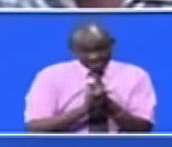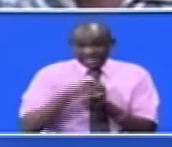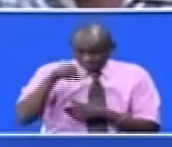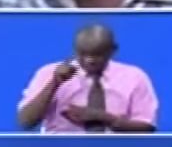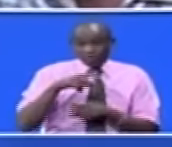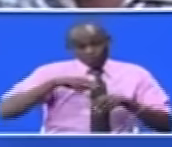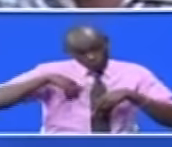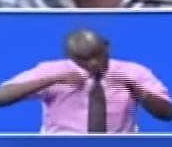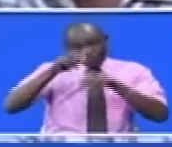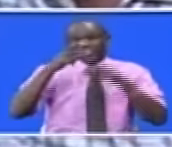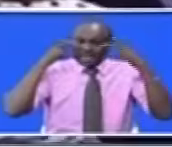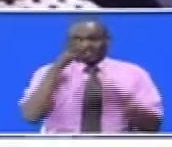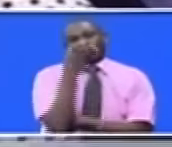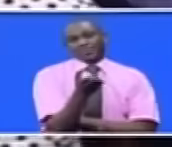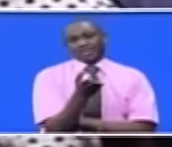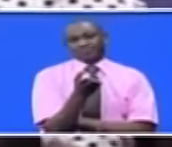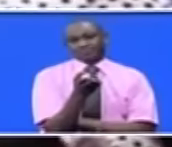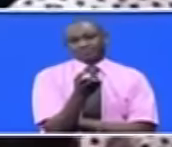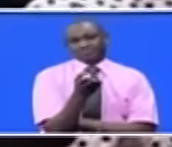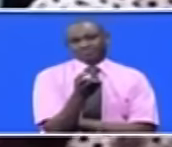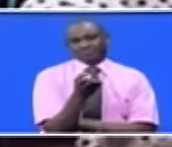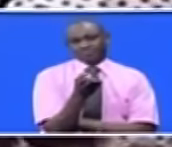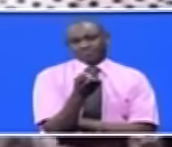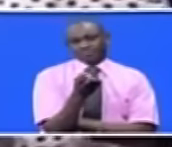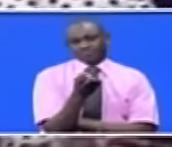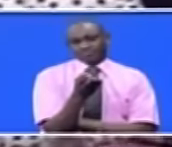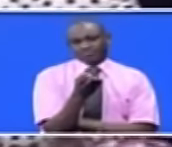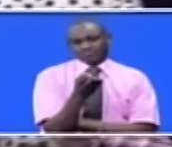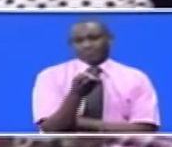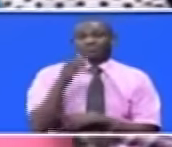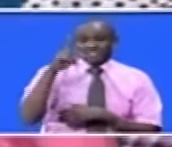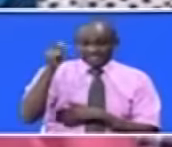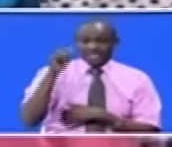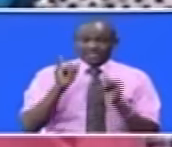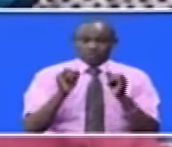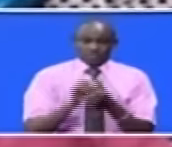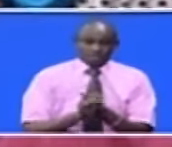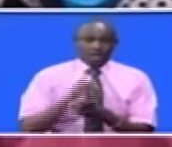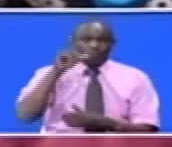pursuing Al-Shabaab militants. Francis Ontomwa, KTN News, Mombasa.